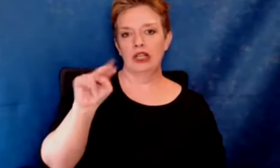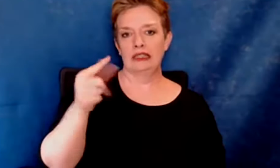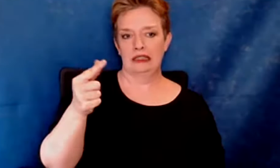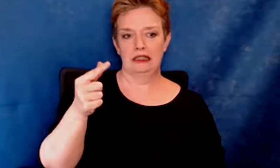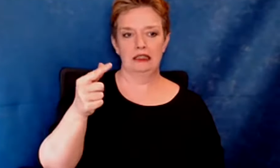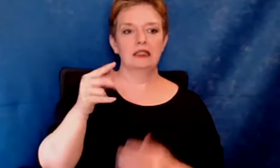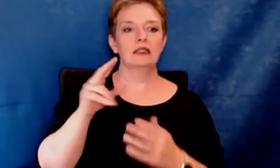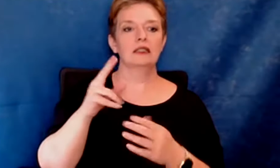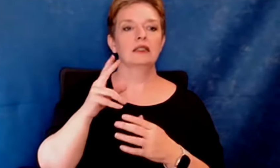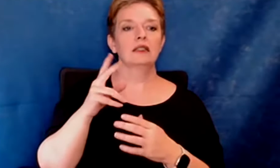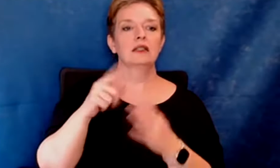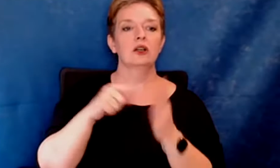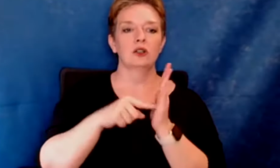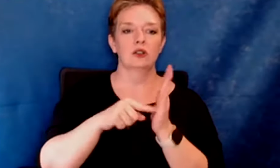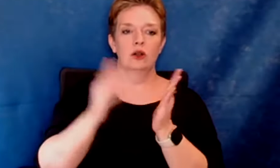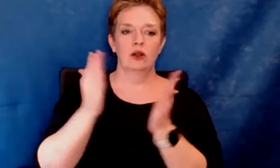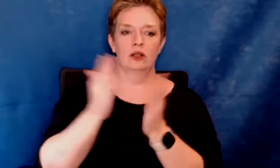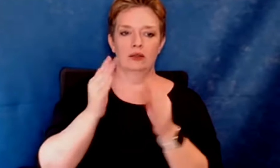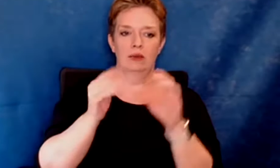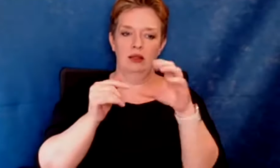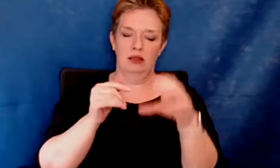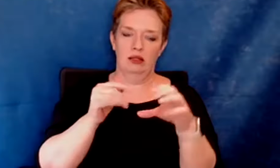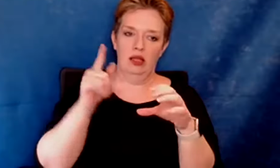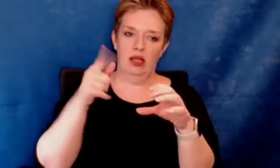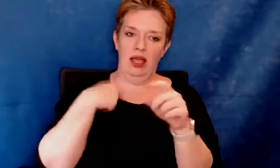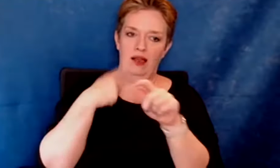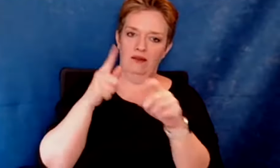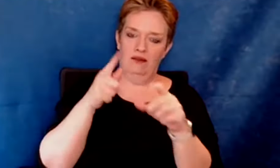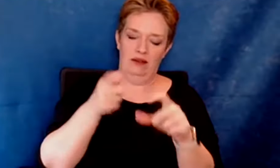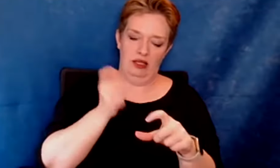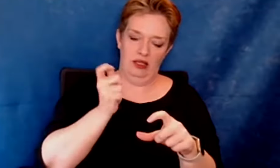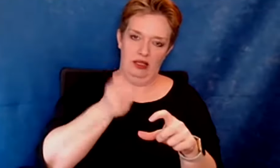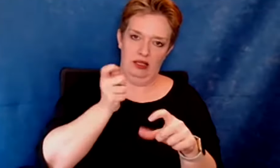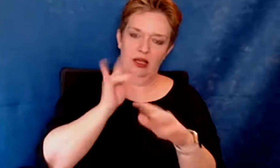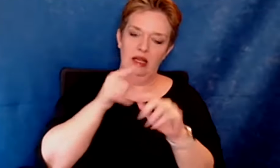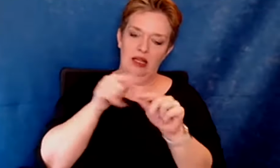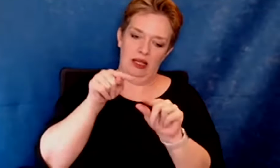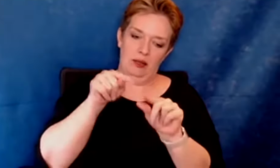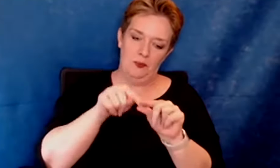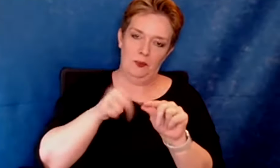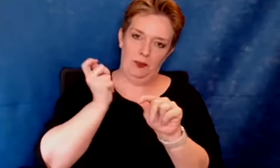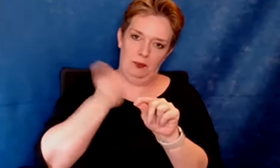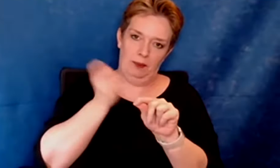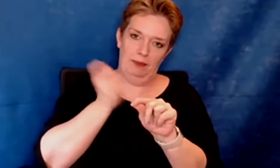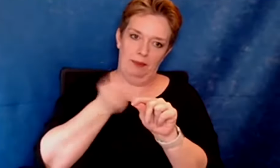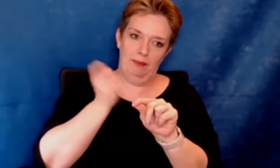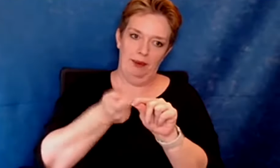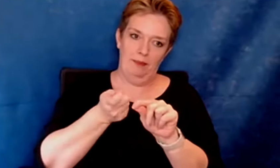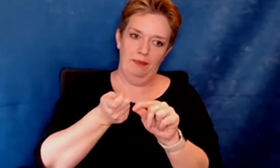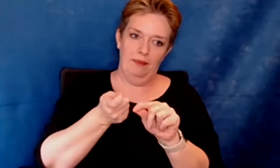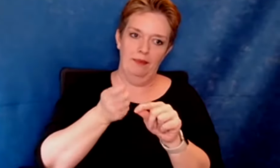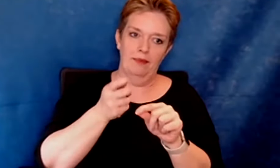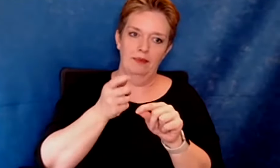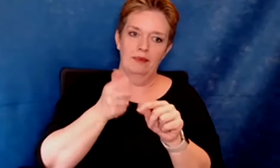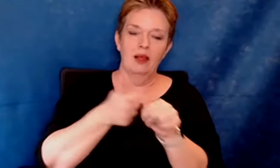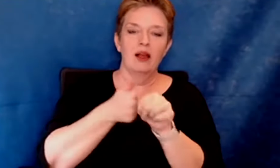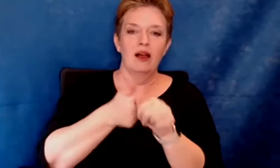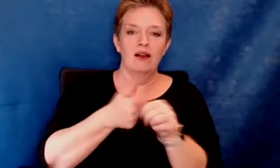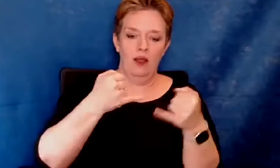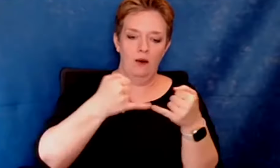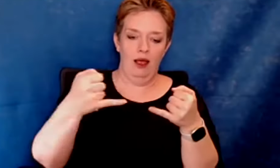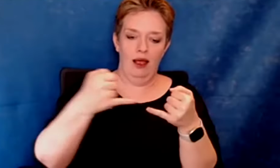small tool and hammer out these little lines. You can see, so they're kind of just following those lines there. And